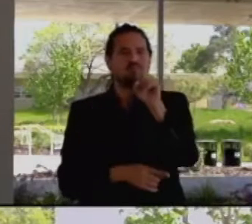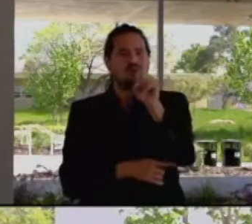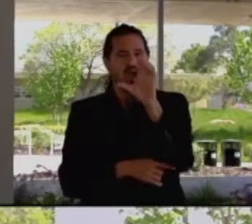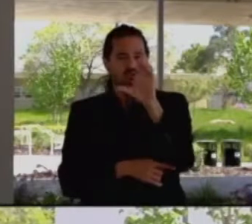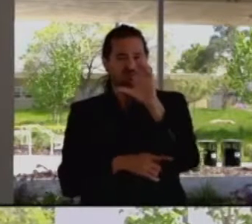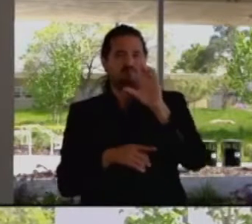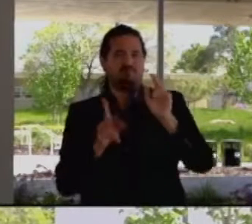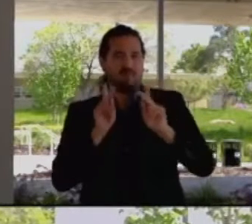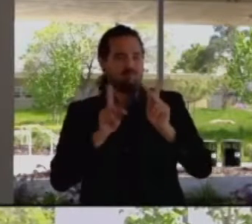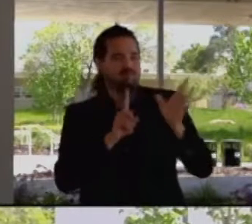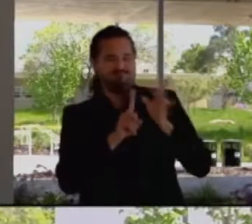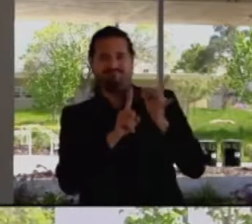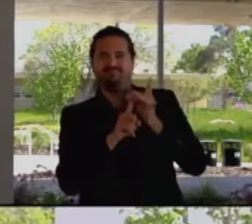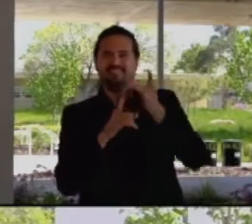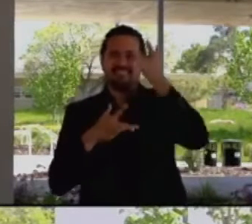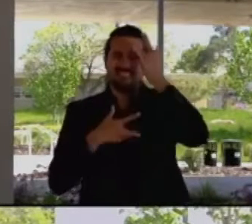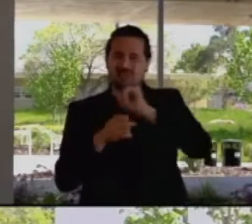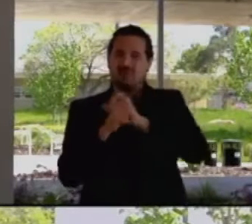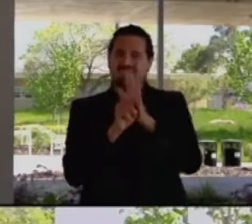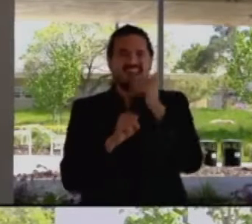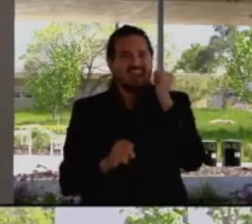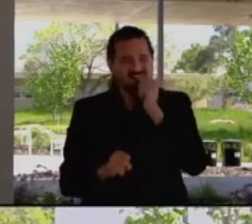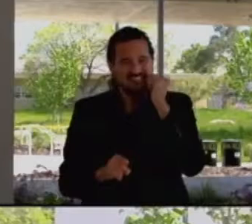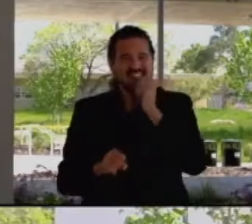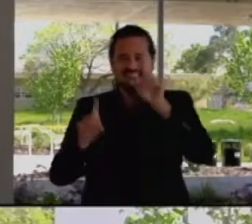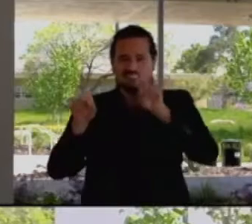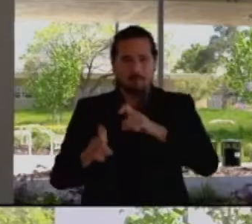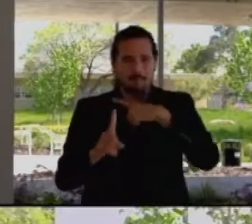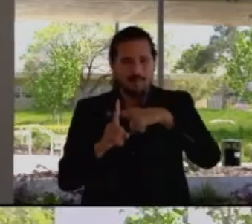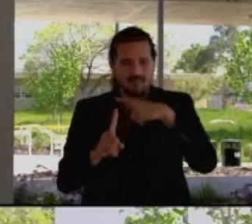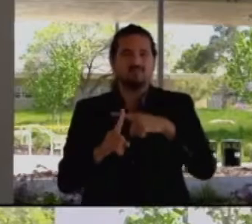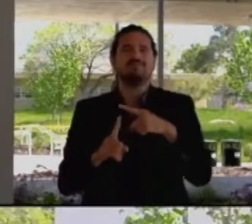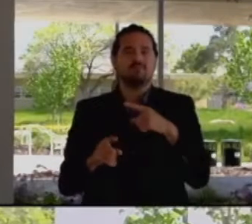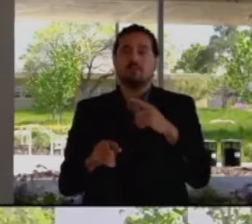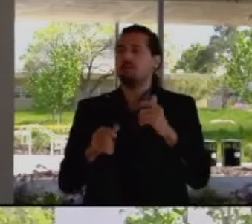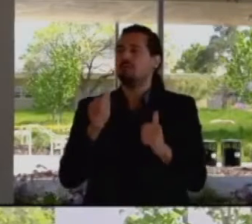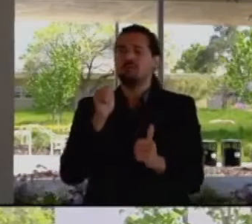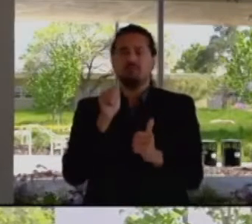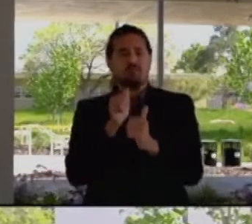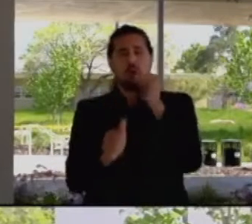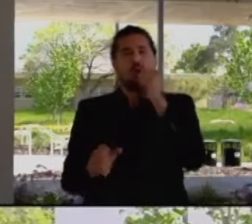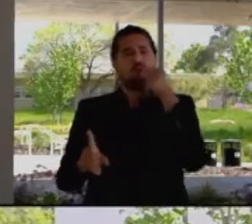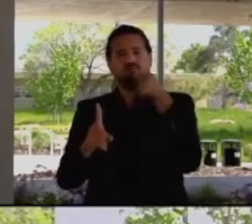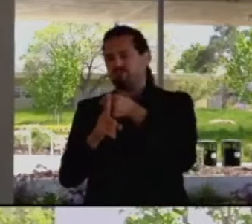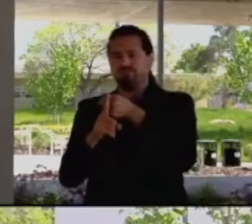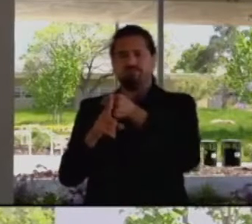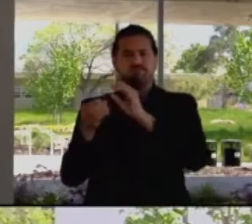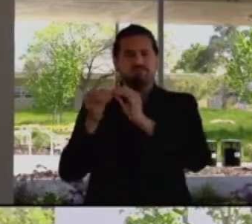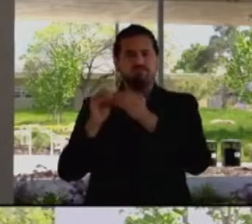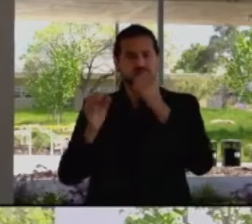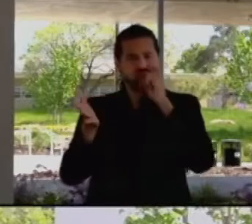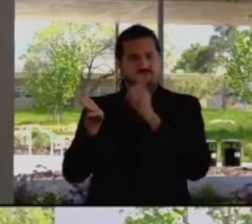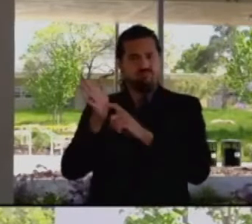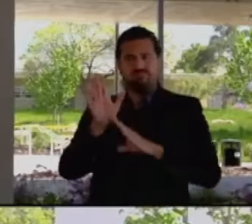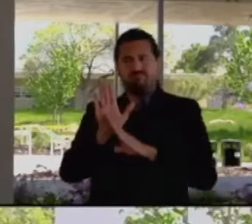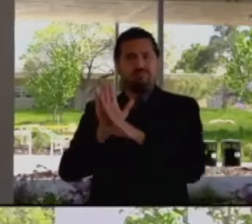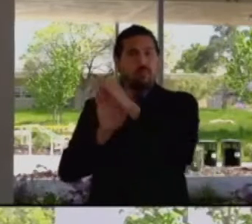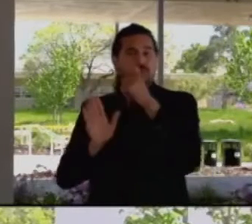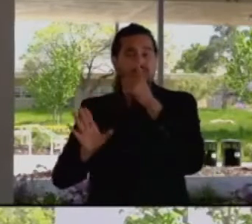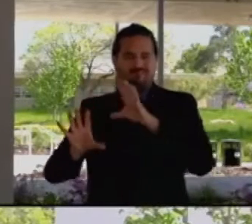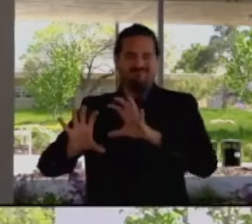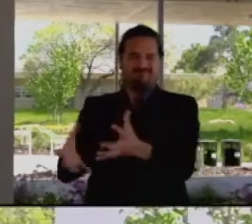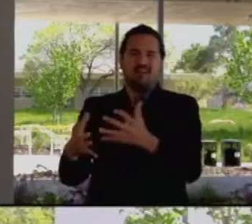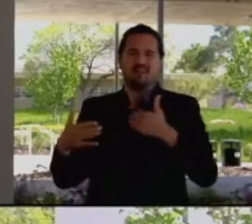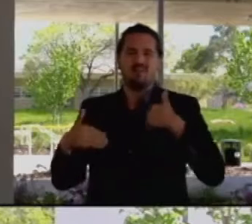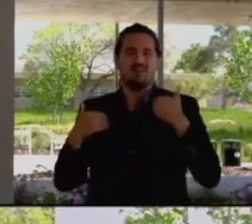are higher in younger people, as we're seeing. And many variants, we know, are circulating within